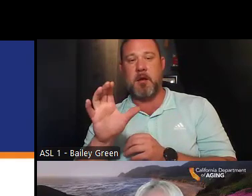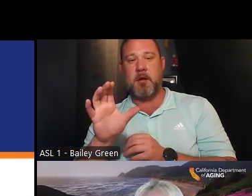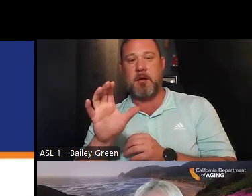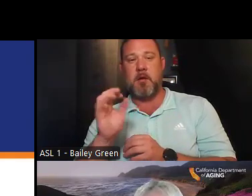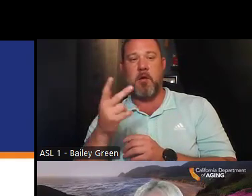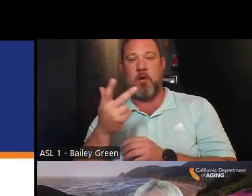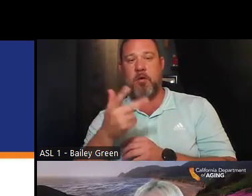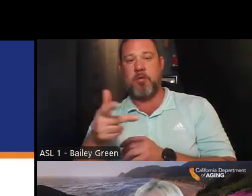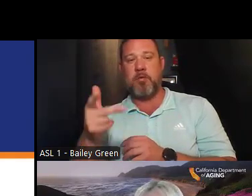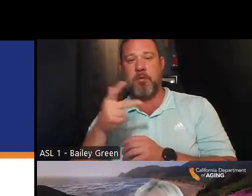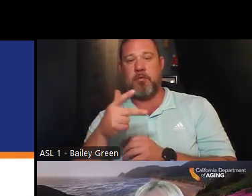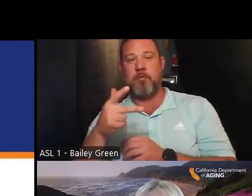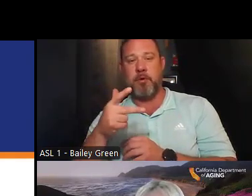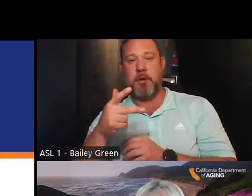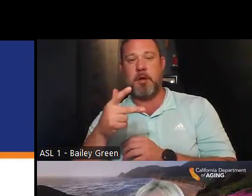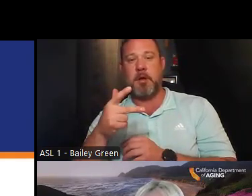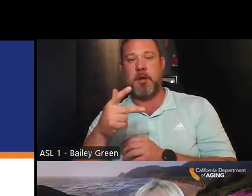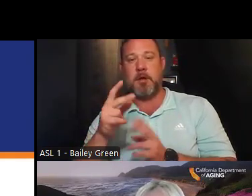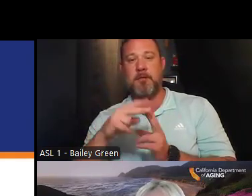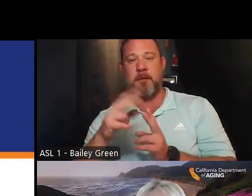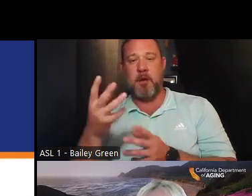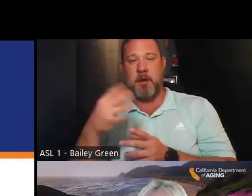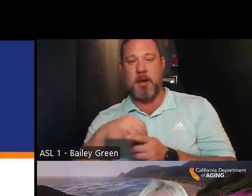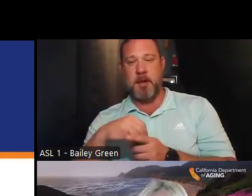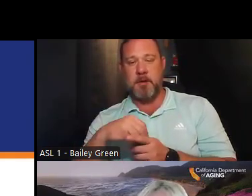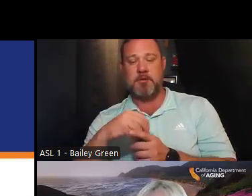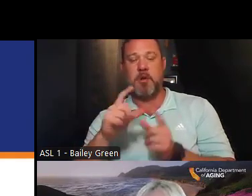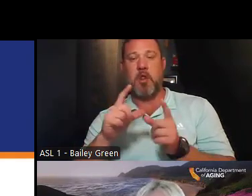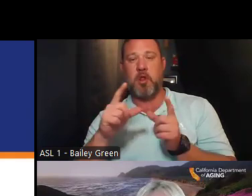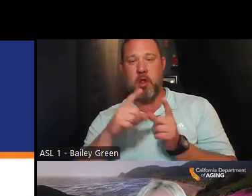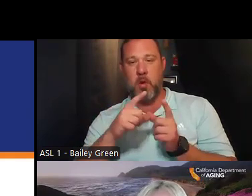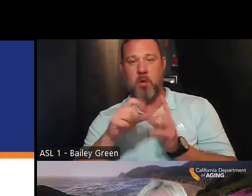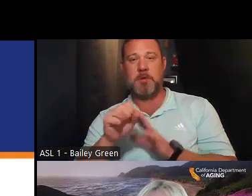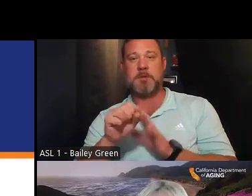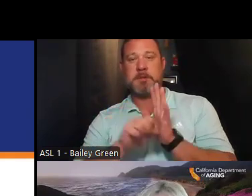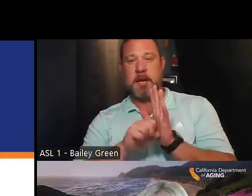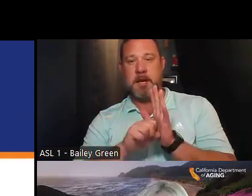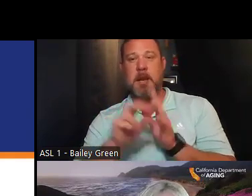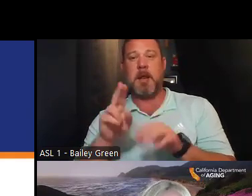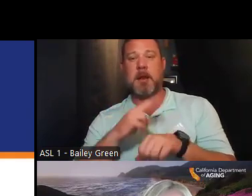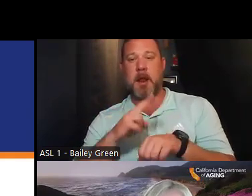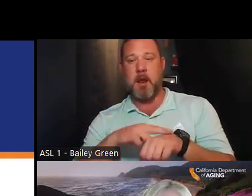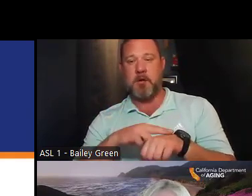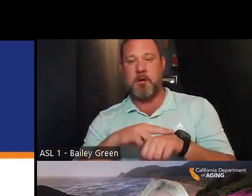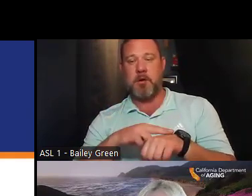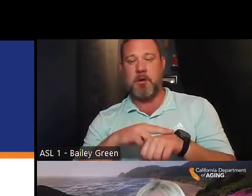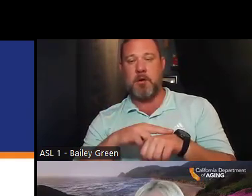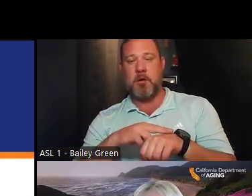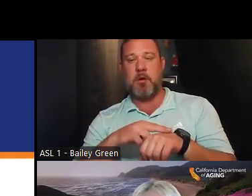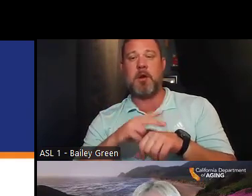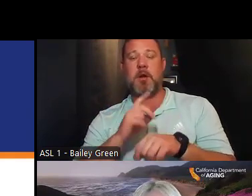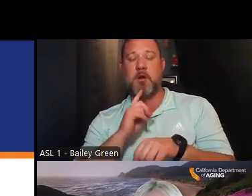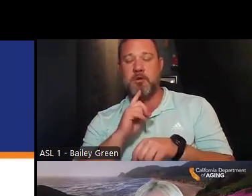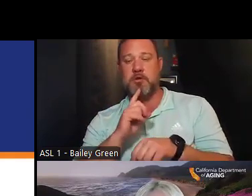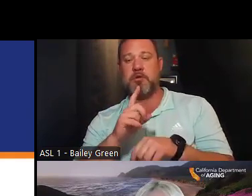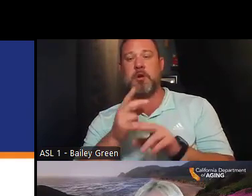three of these individuals have been very engaged, both on a local level, statewide level, and even national level, in ensuring that